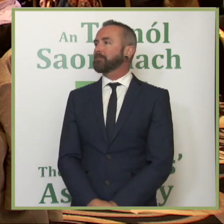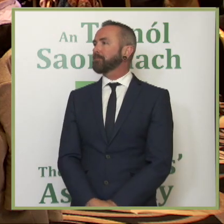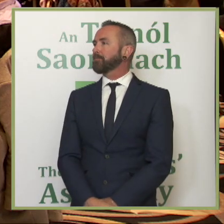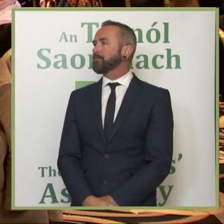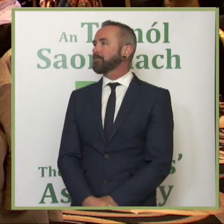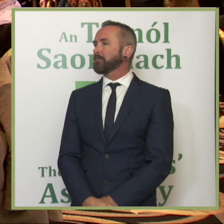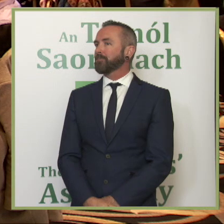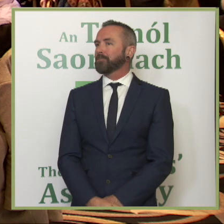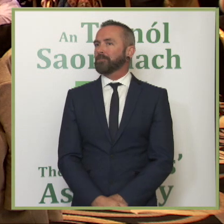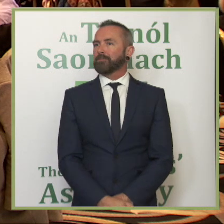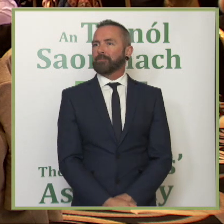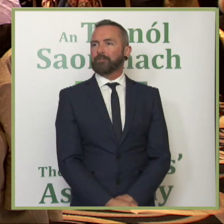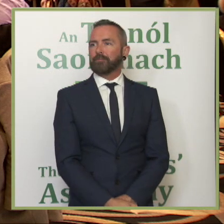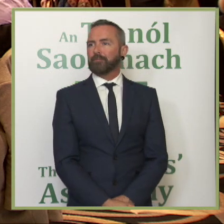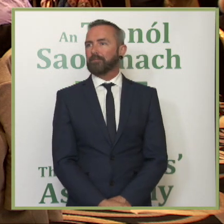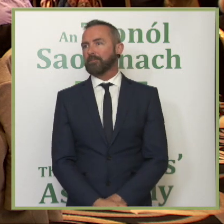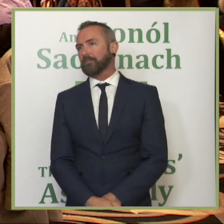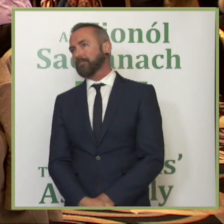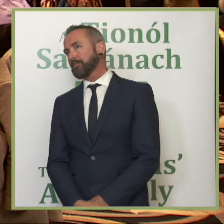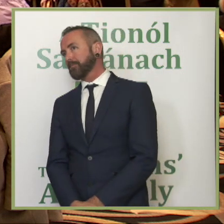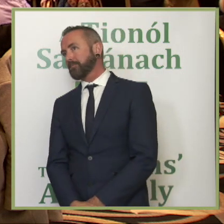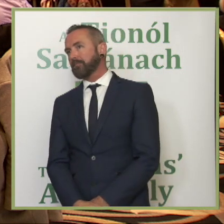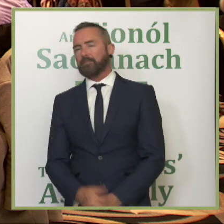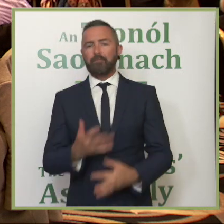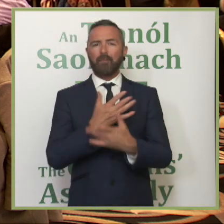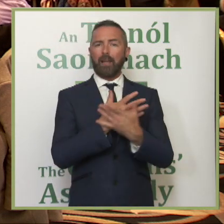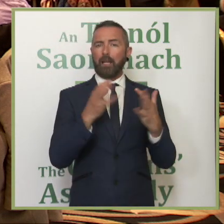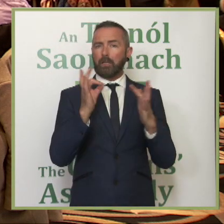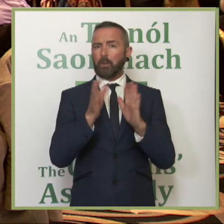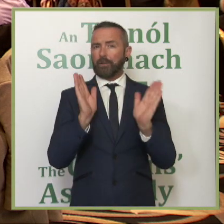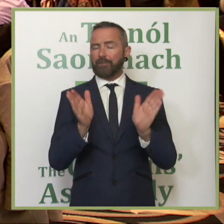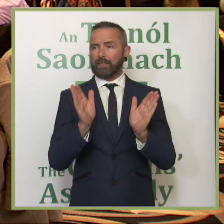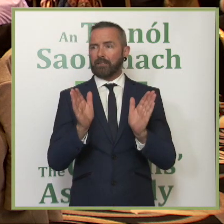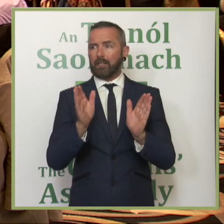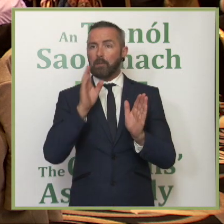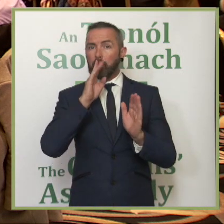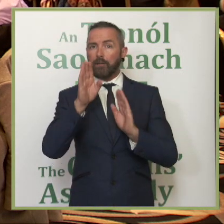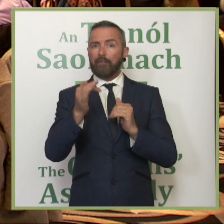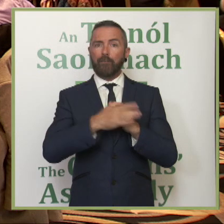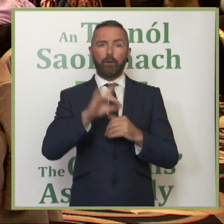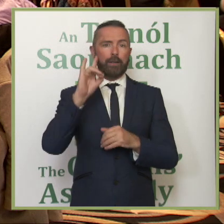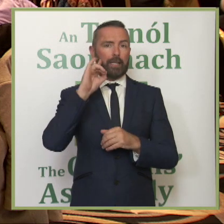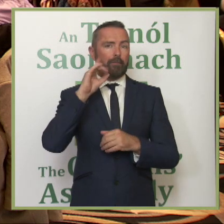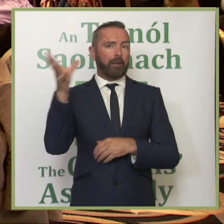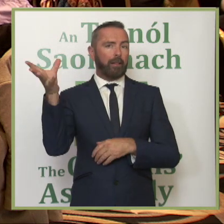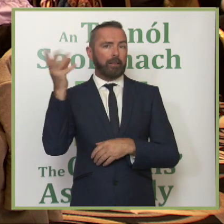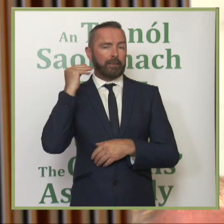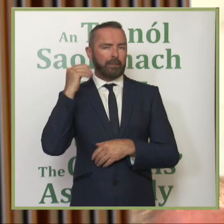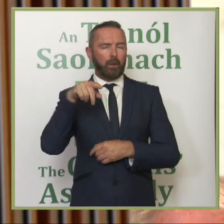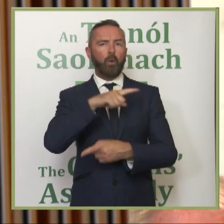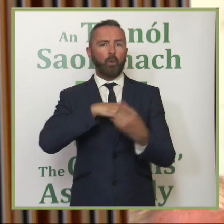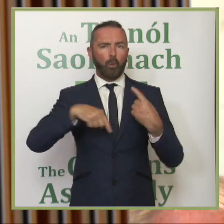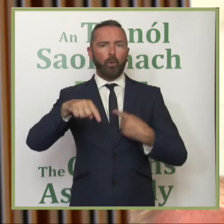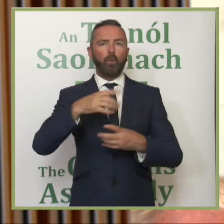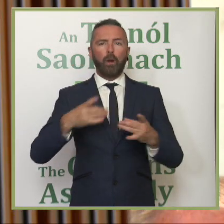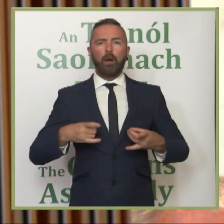Oh yeah, I think a lot of the points have been hit already, but in terms of the hearing and listening, we also agree that we were happy for facilitators to step in